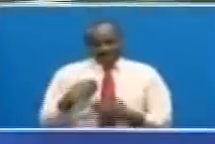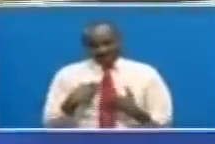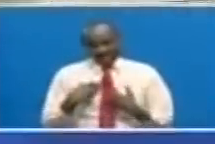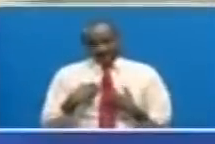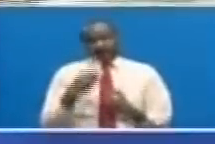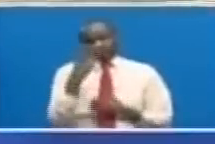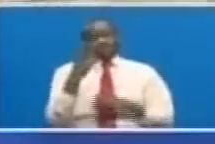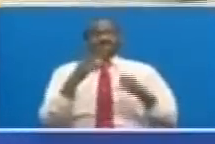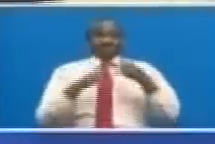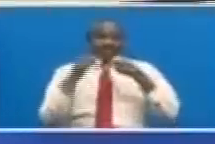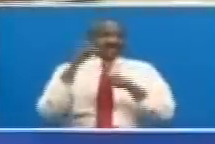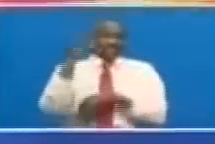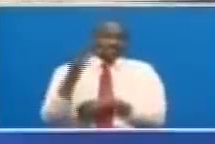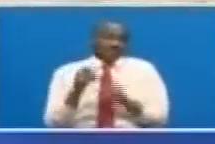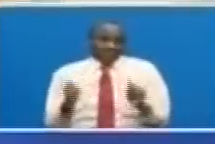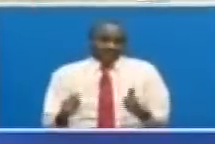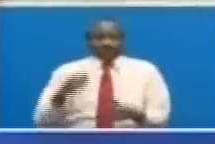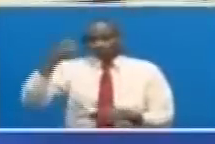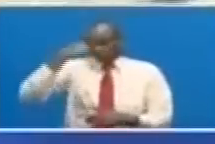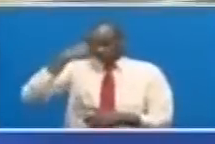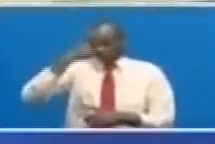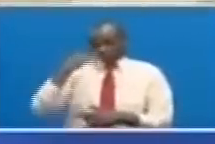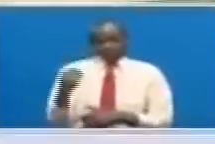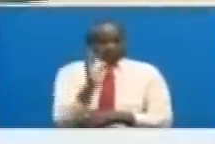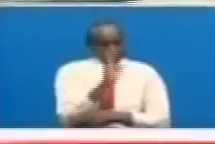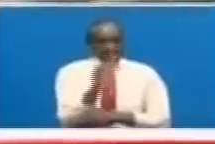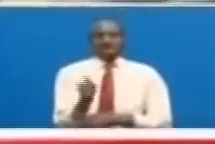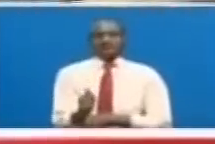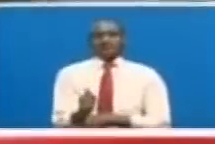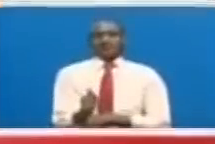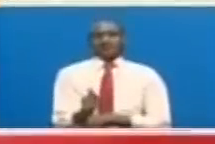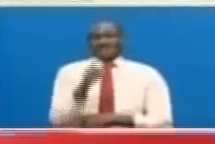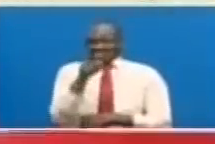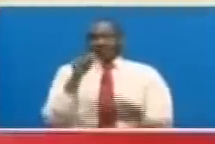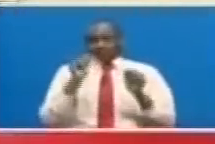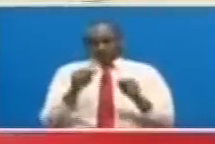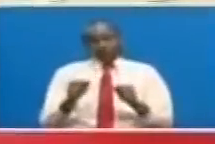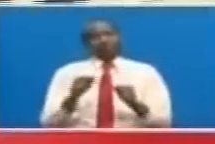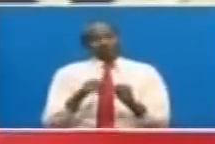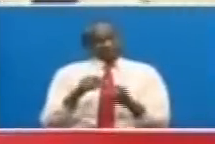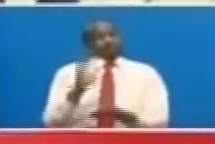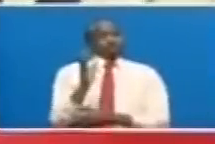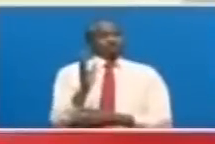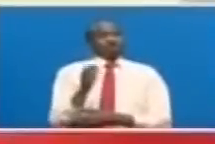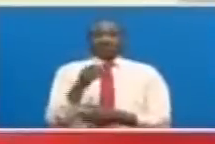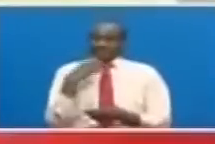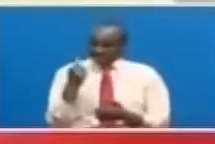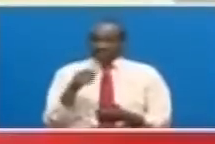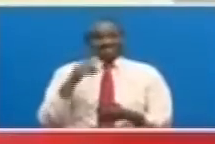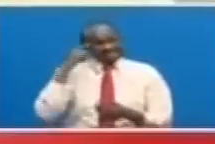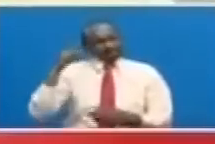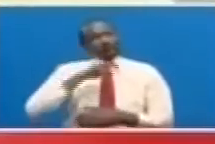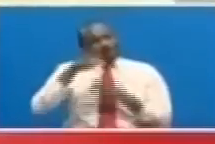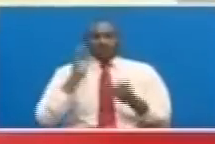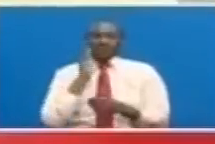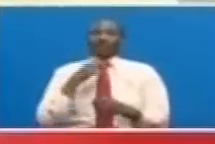below 70% in terms of fully immunized children. These numbers could get better. The dream of every mother having a